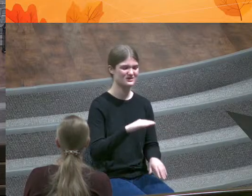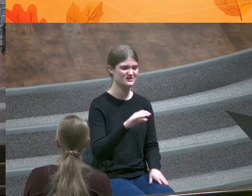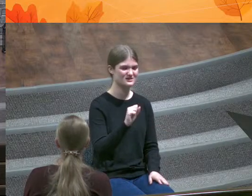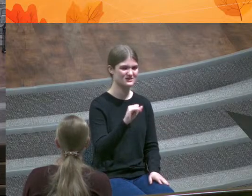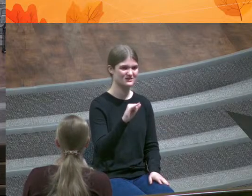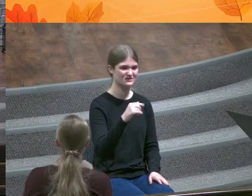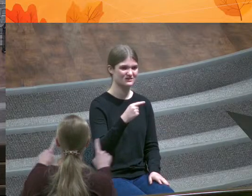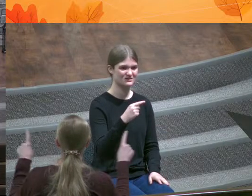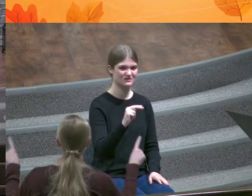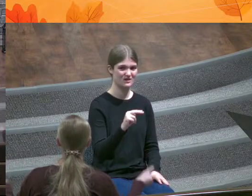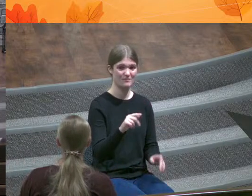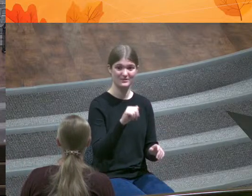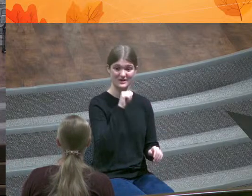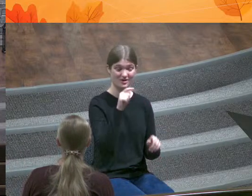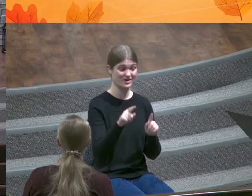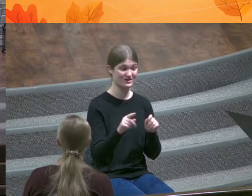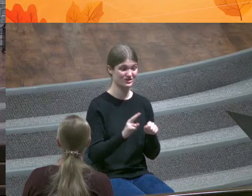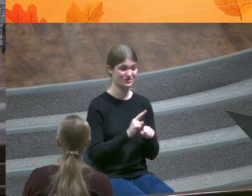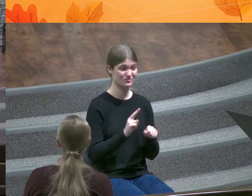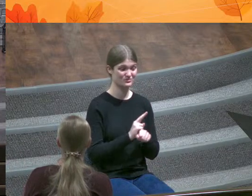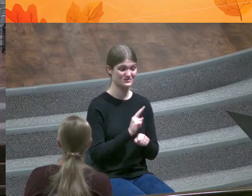but he didn't use the space right.